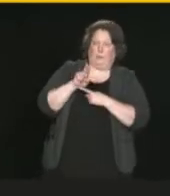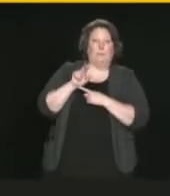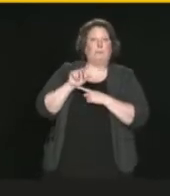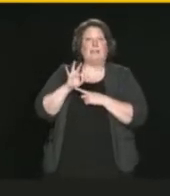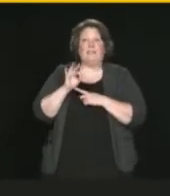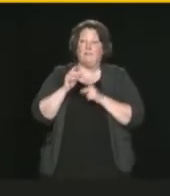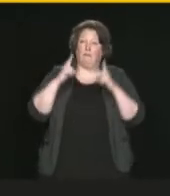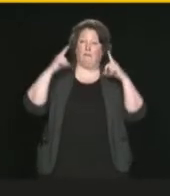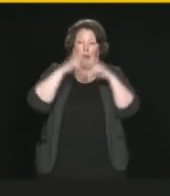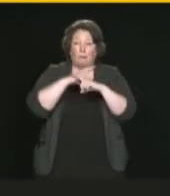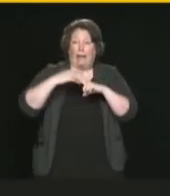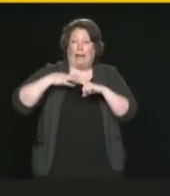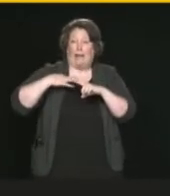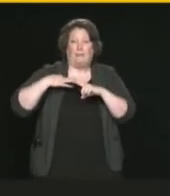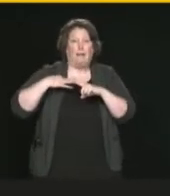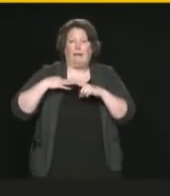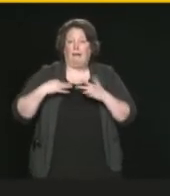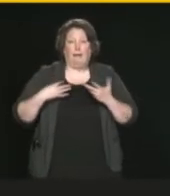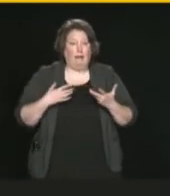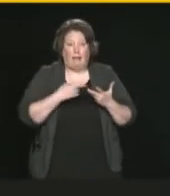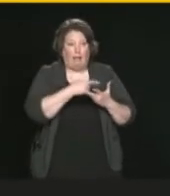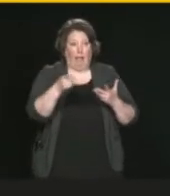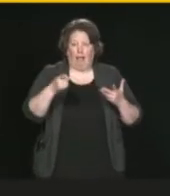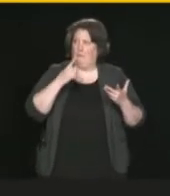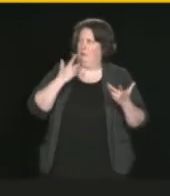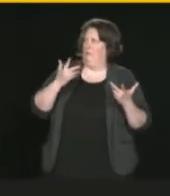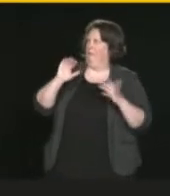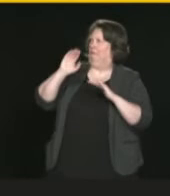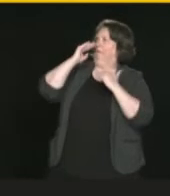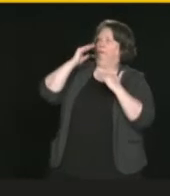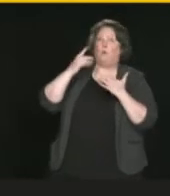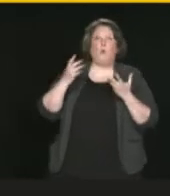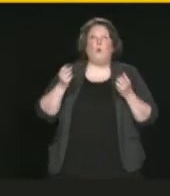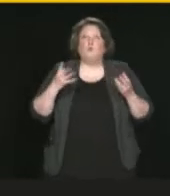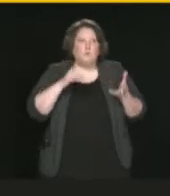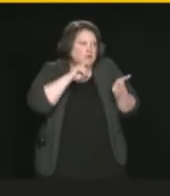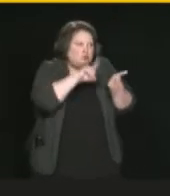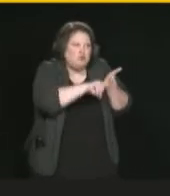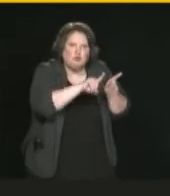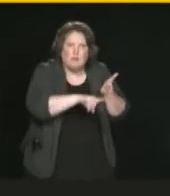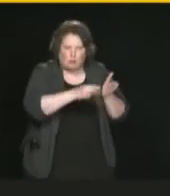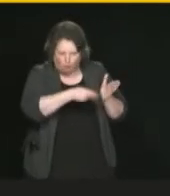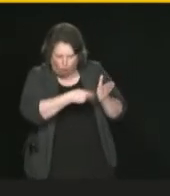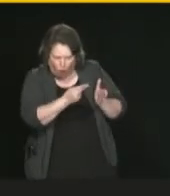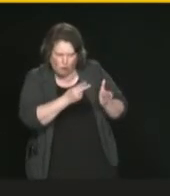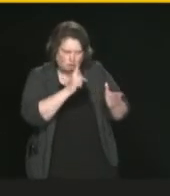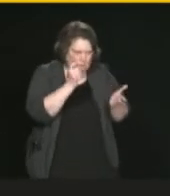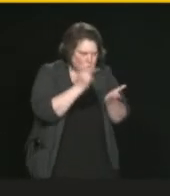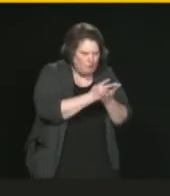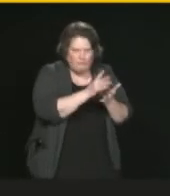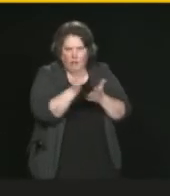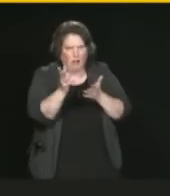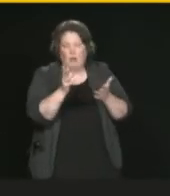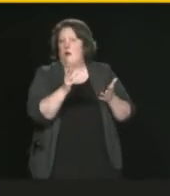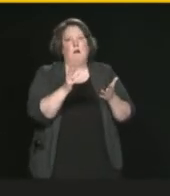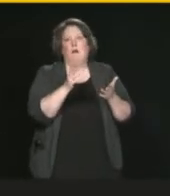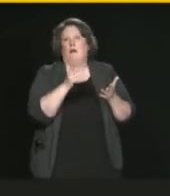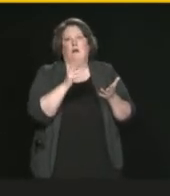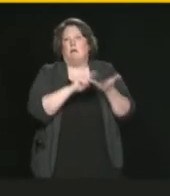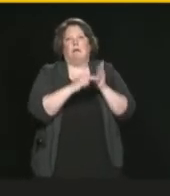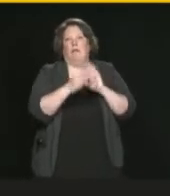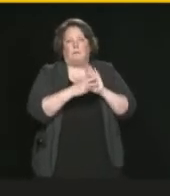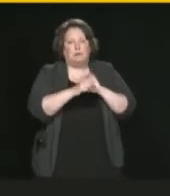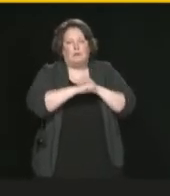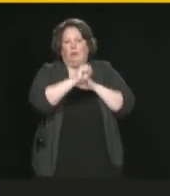applying for the benefit, and if we had ensured there were a lot of checks before people could get it, we could never have